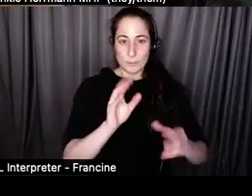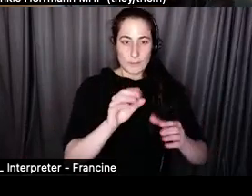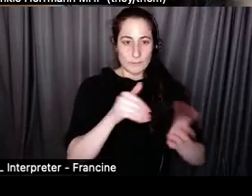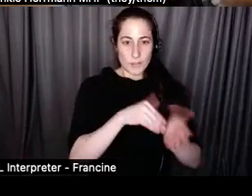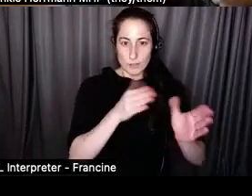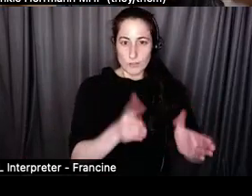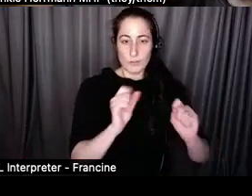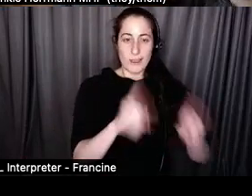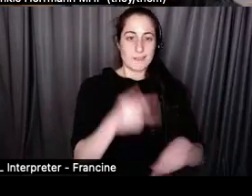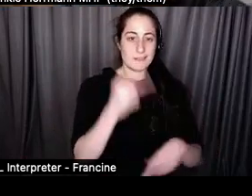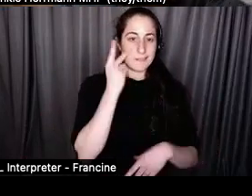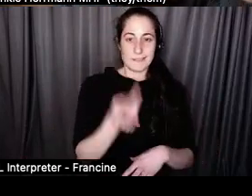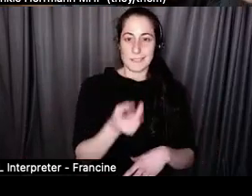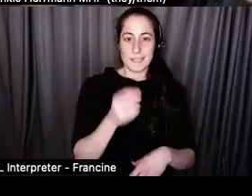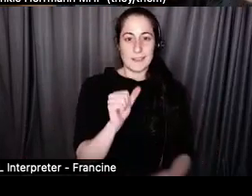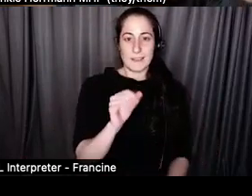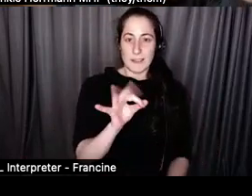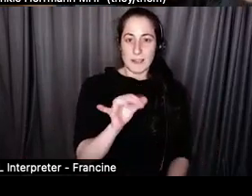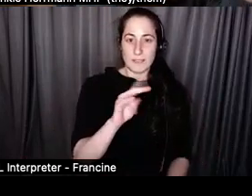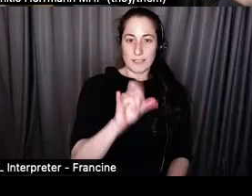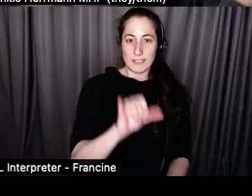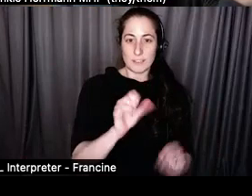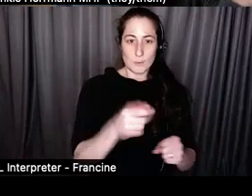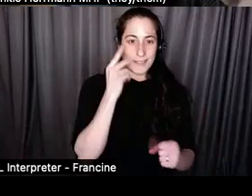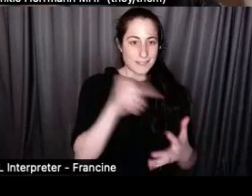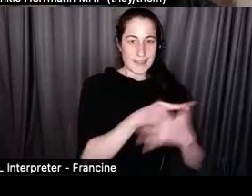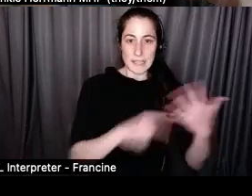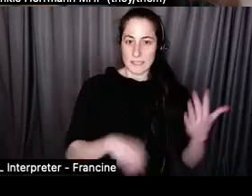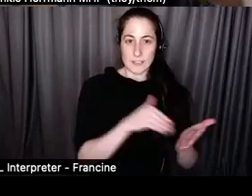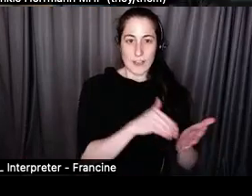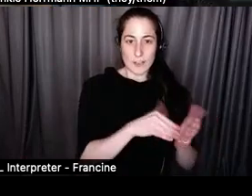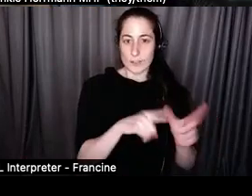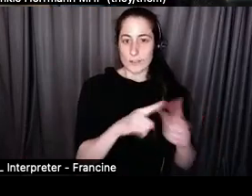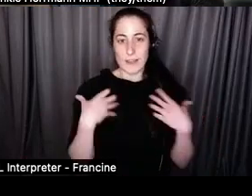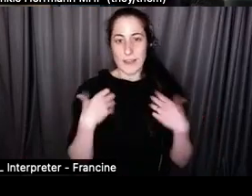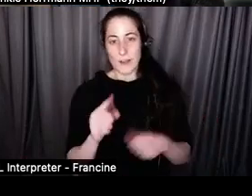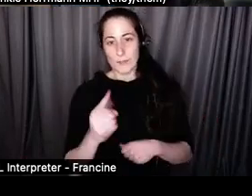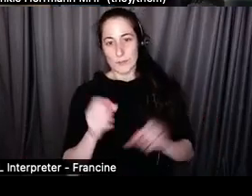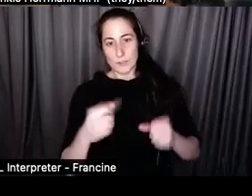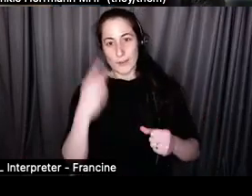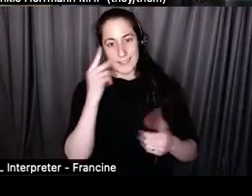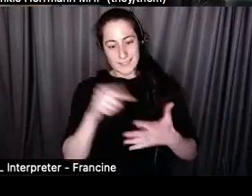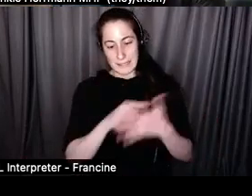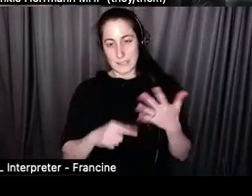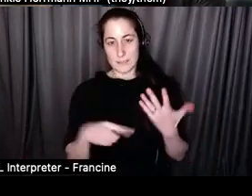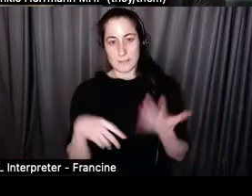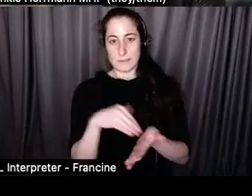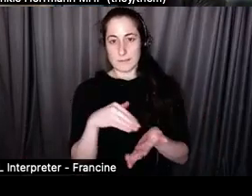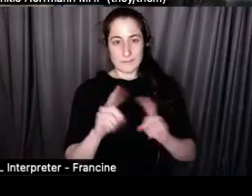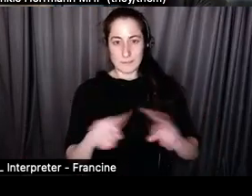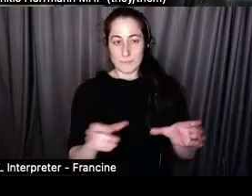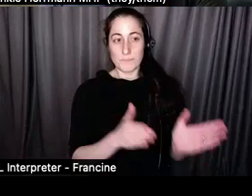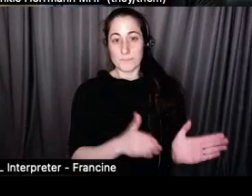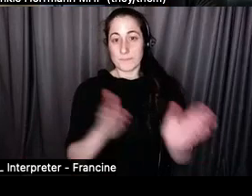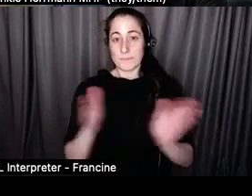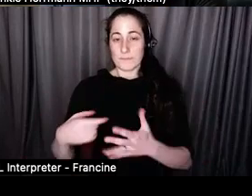X, Y, and Z doctor, but at Health First, you can only see A, B, and C doctor, that type of thing. With the fee for